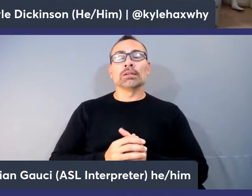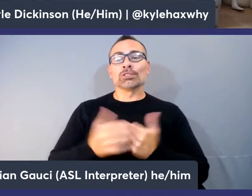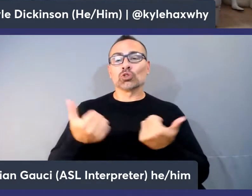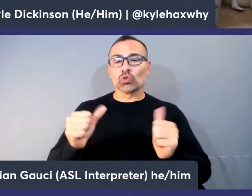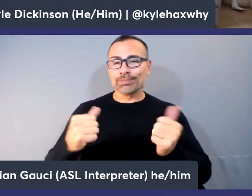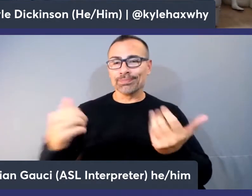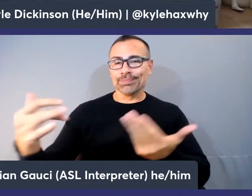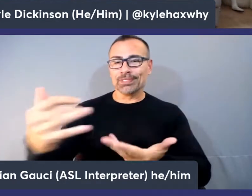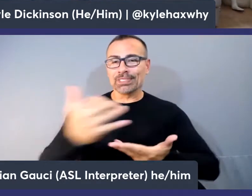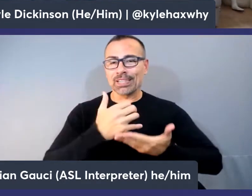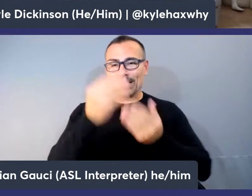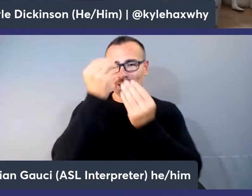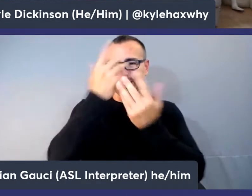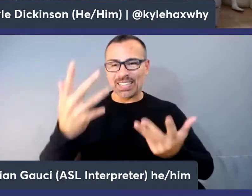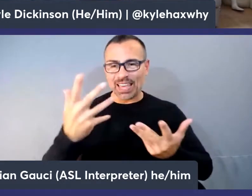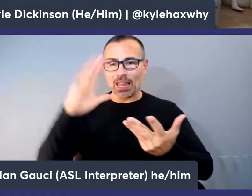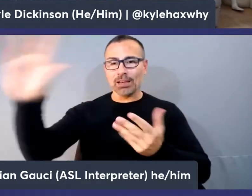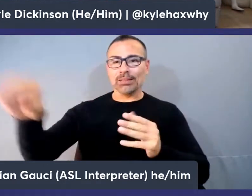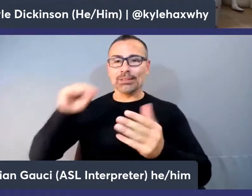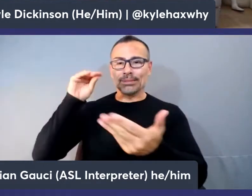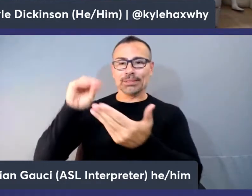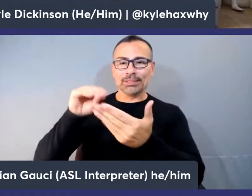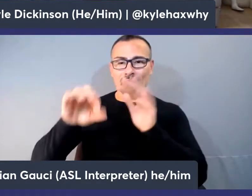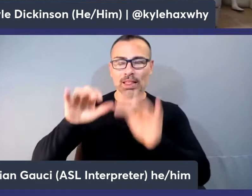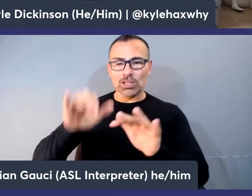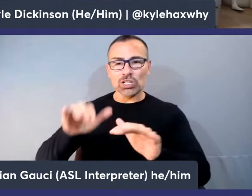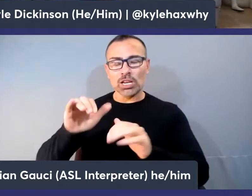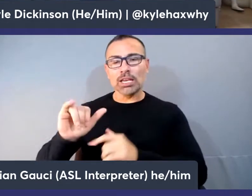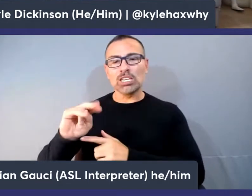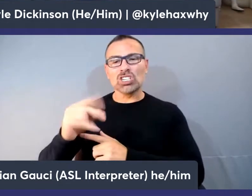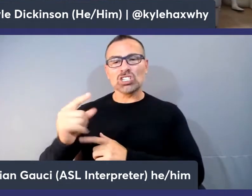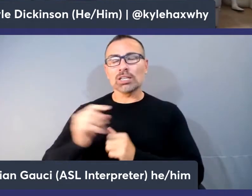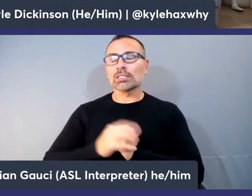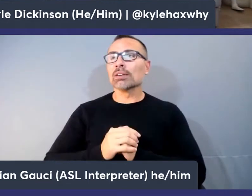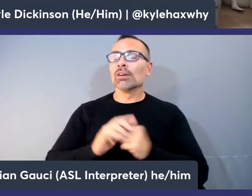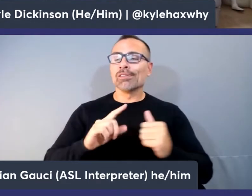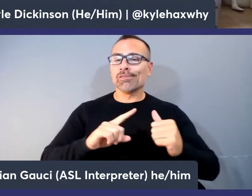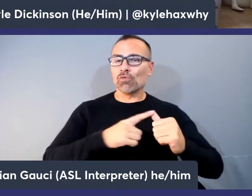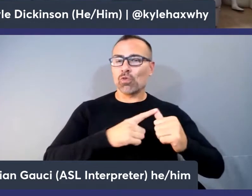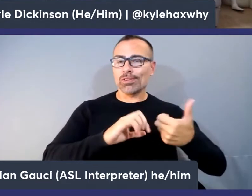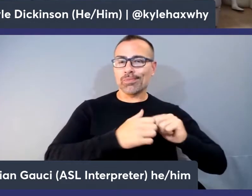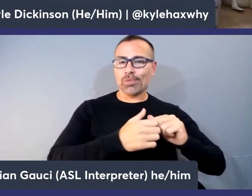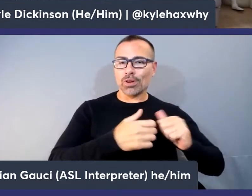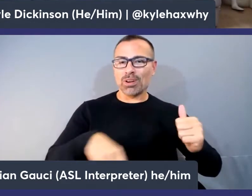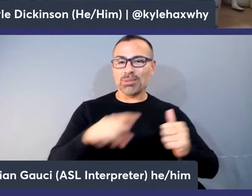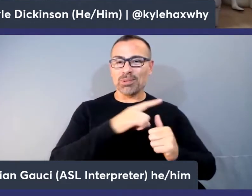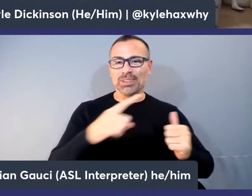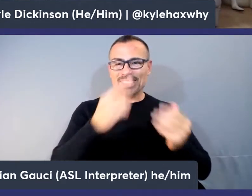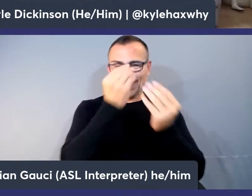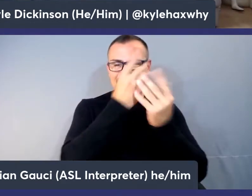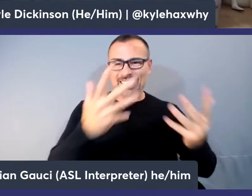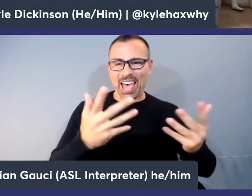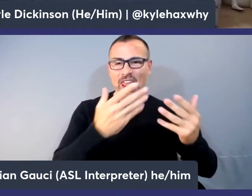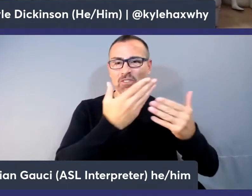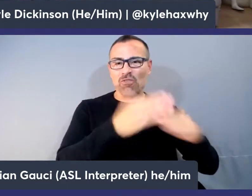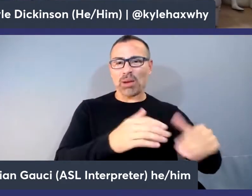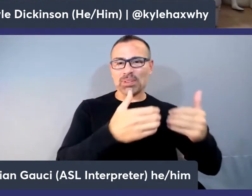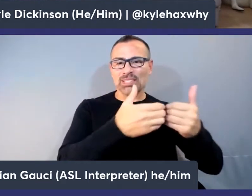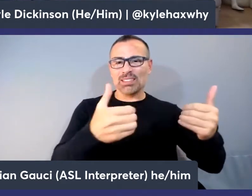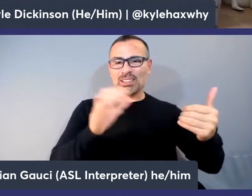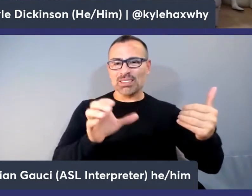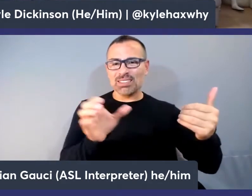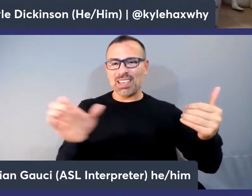and data ingestion. The first problem is dealing with data fragmentation.